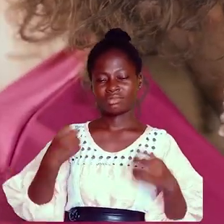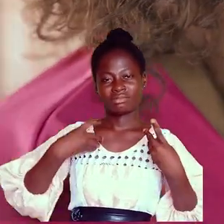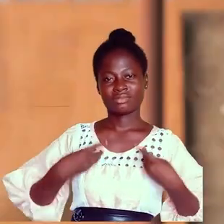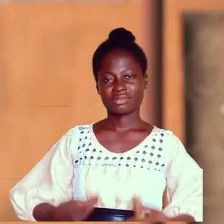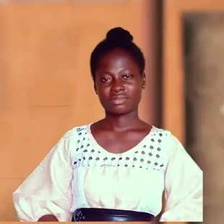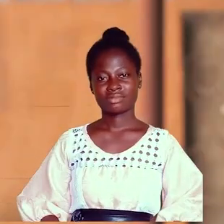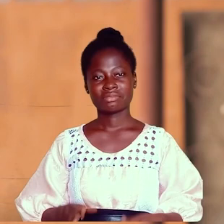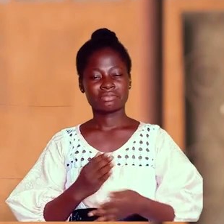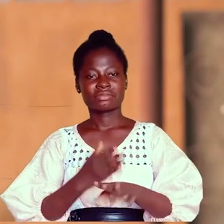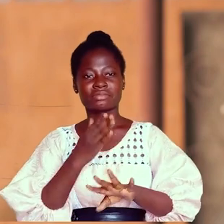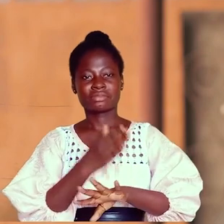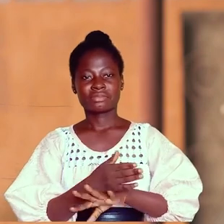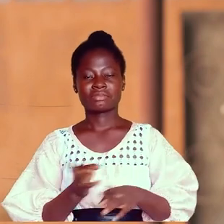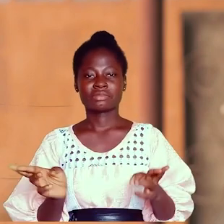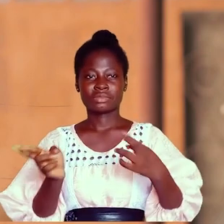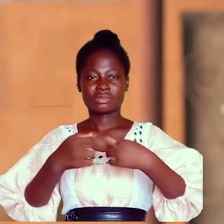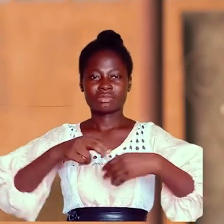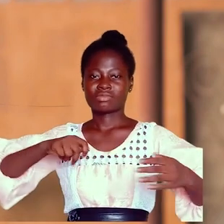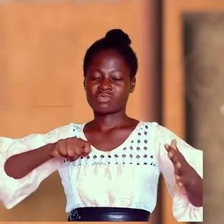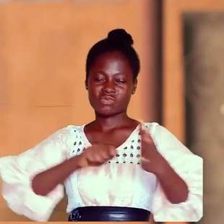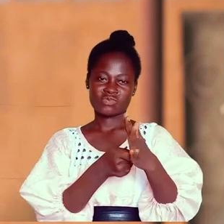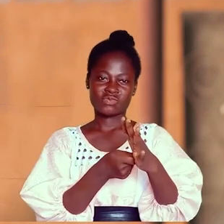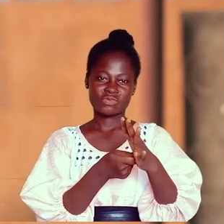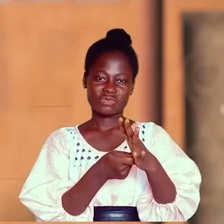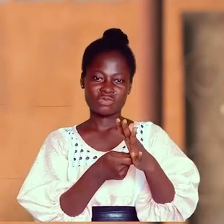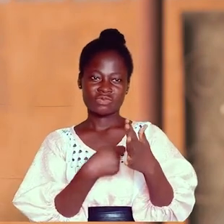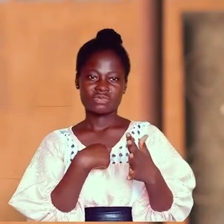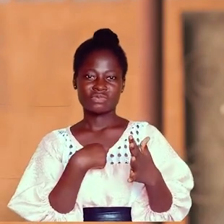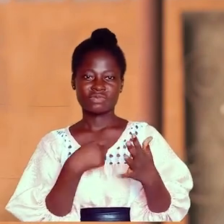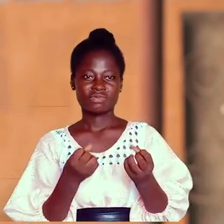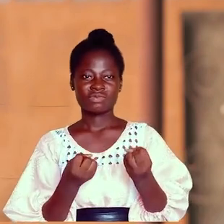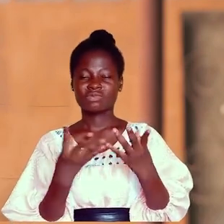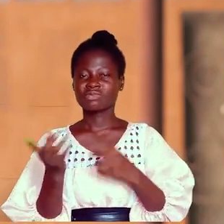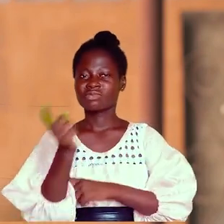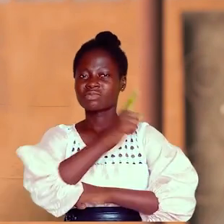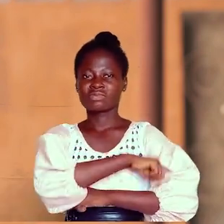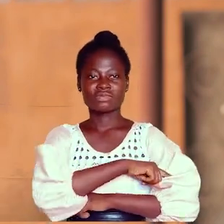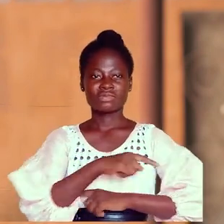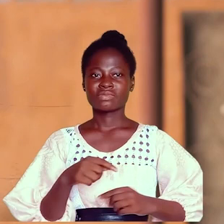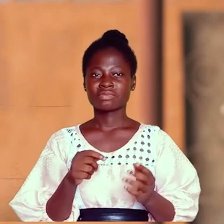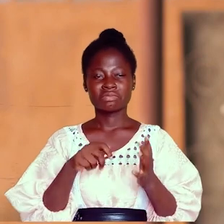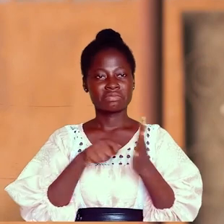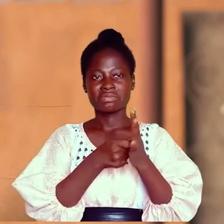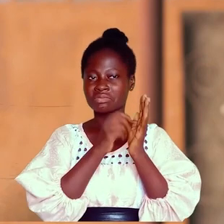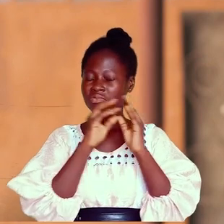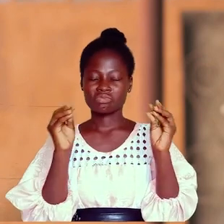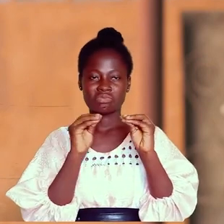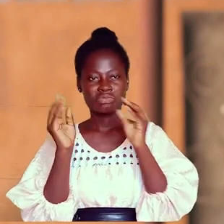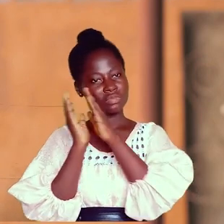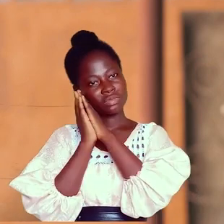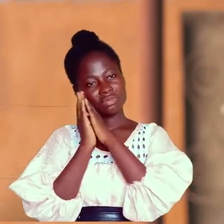dress. Afterwards, they went and locked me in a room for several days. The room too has no